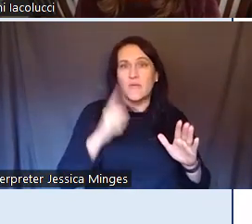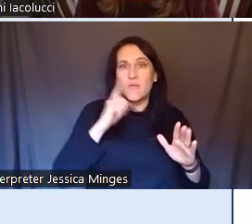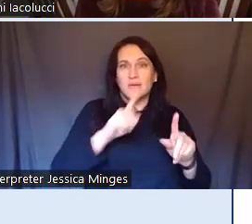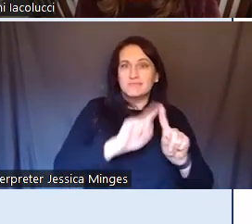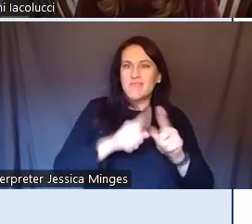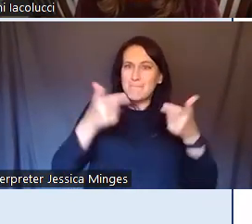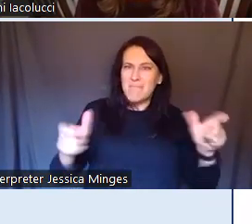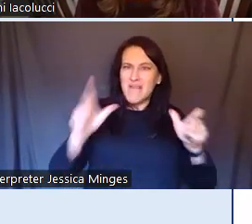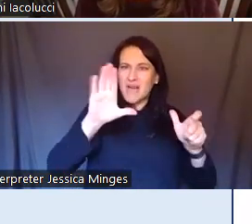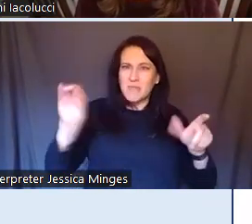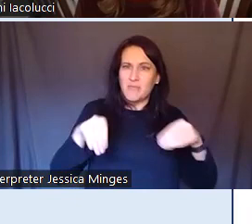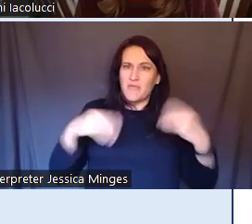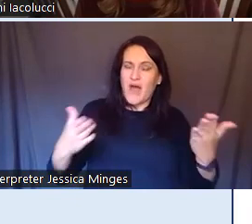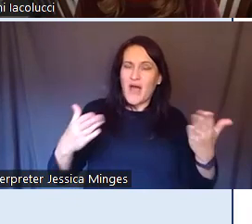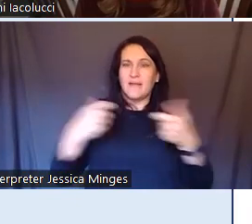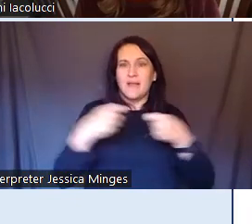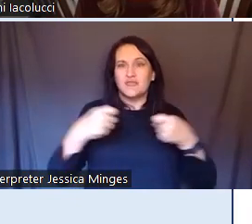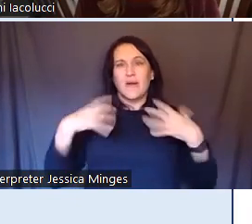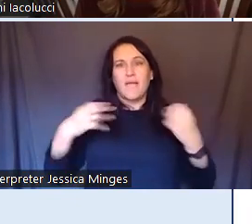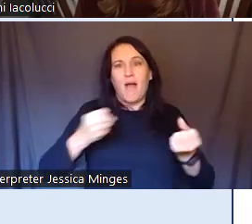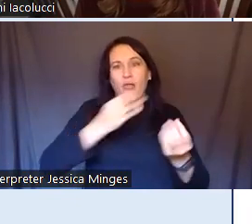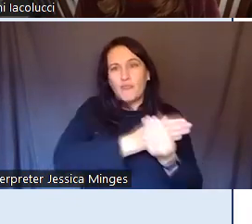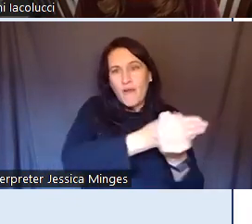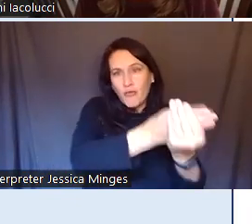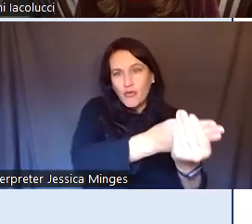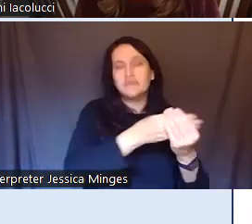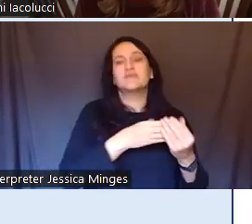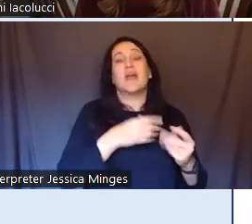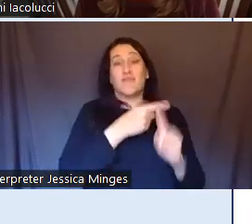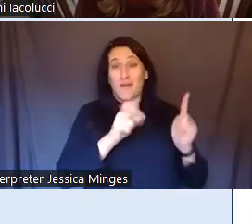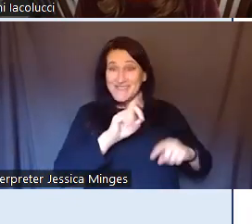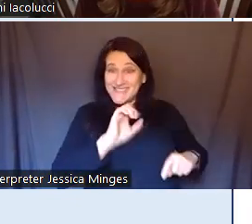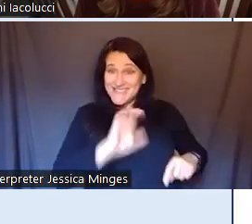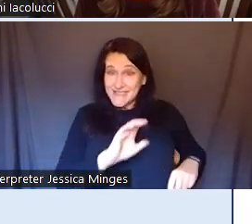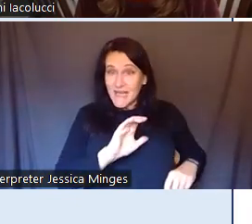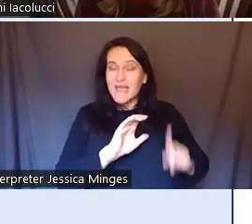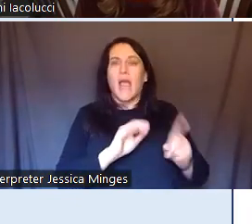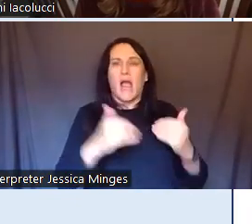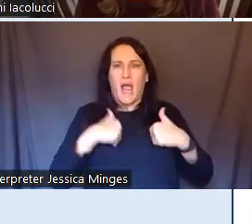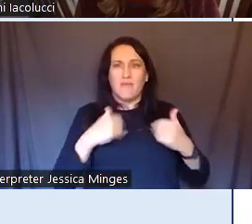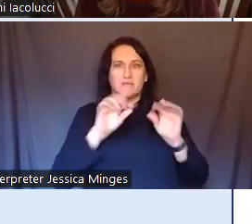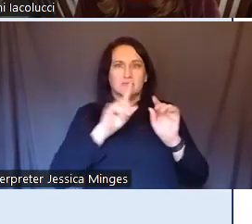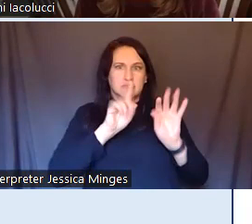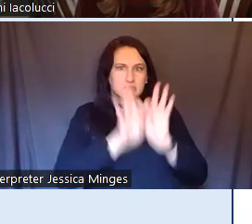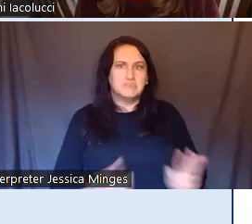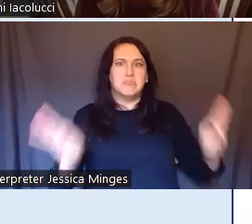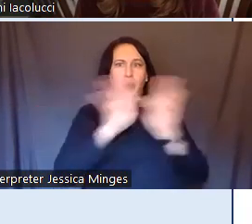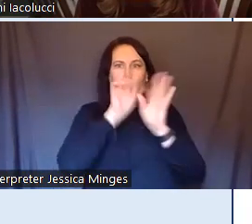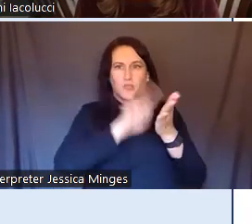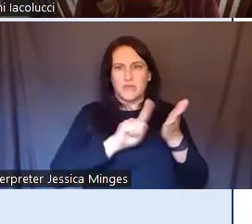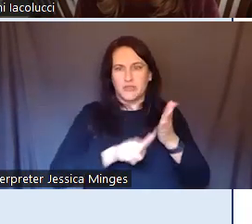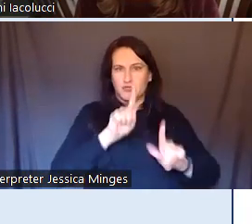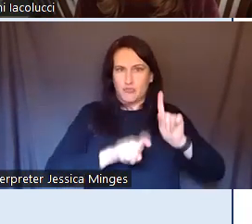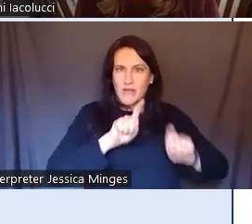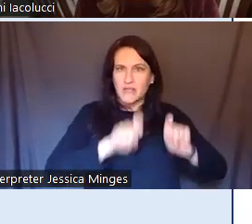that provide electronic health records. And out of the DEC come very important research questions and public